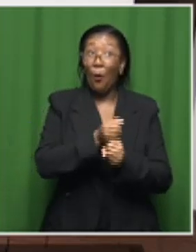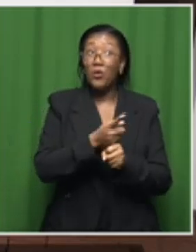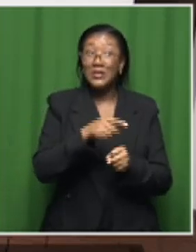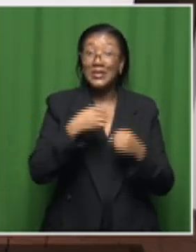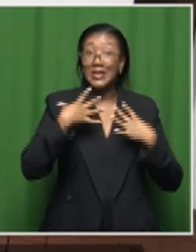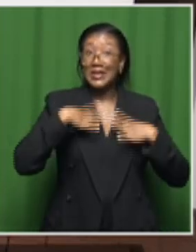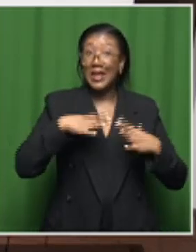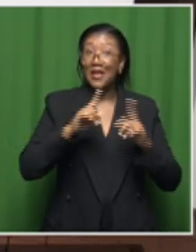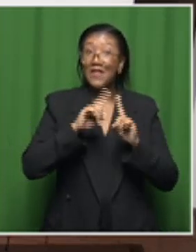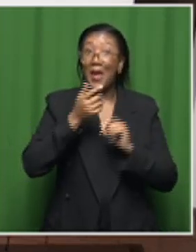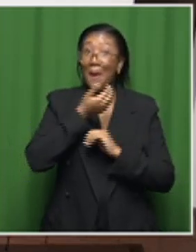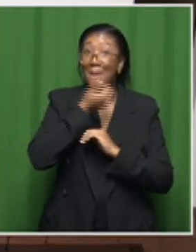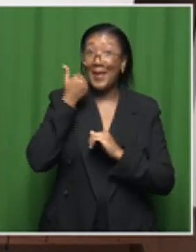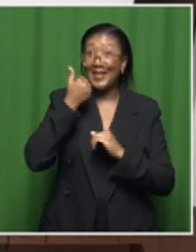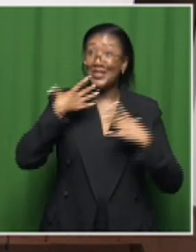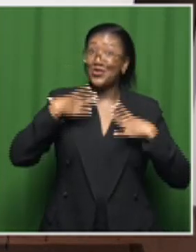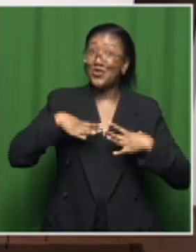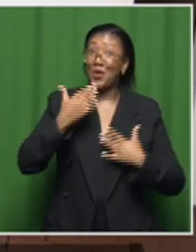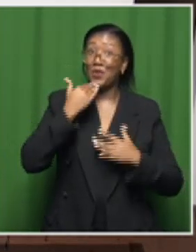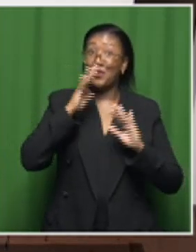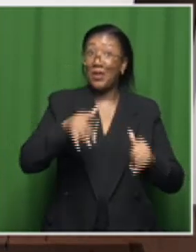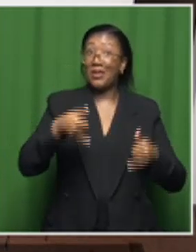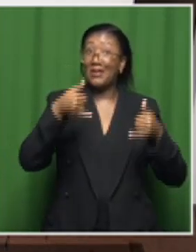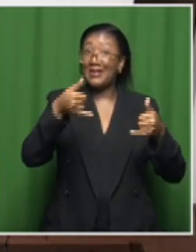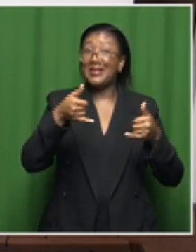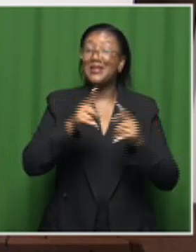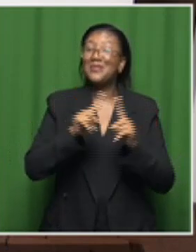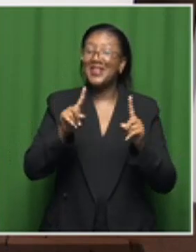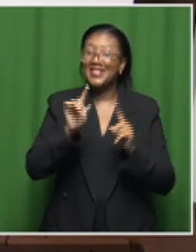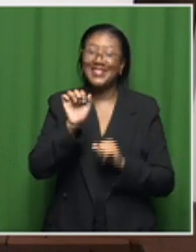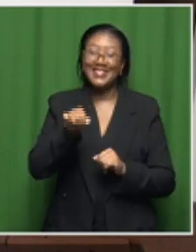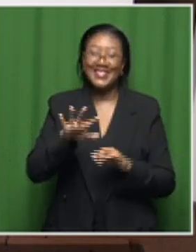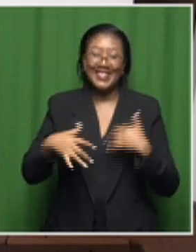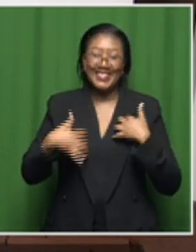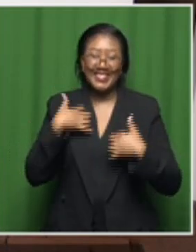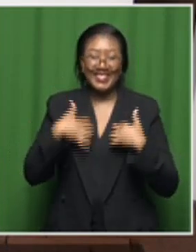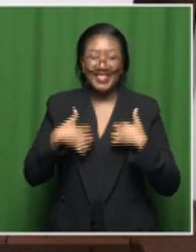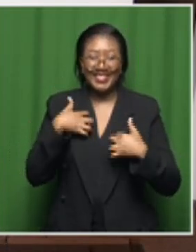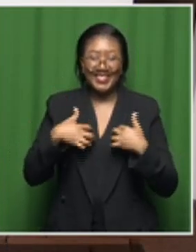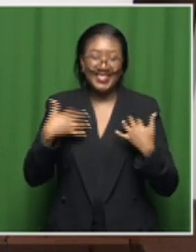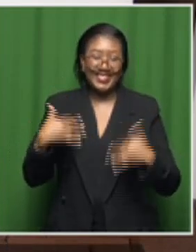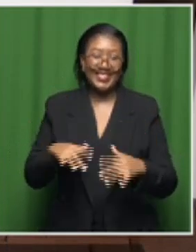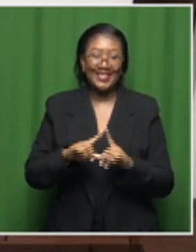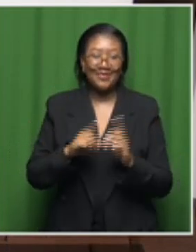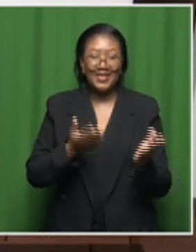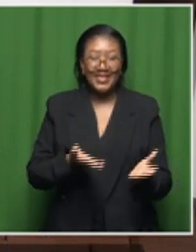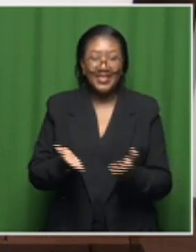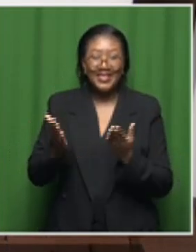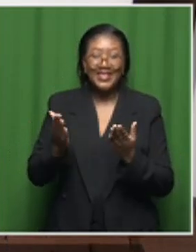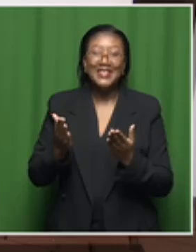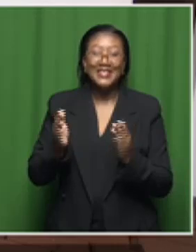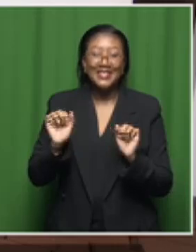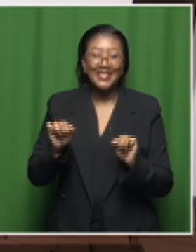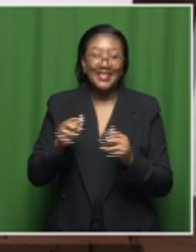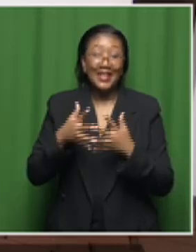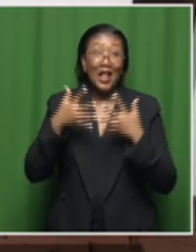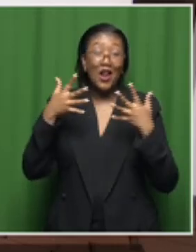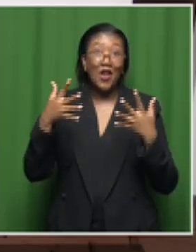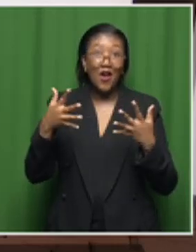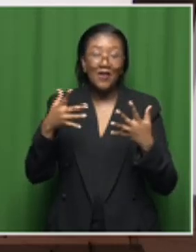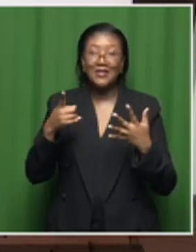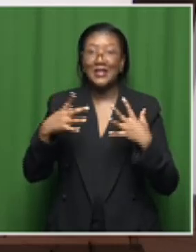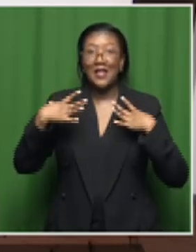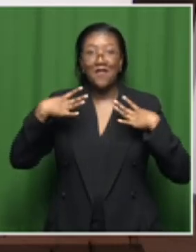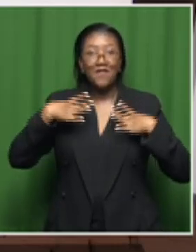for the best dressed horse. Can you imagine? But anyway, it is exciting, and there are incredible